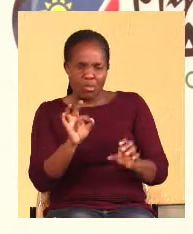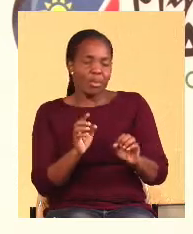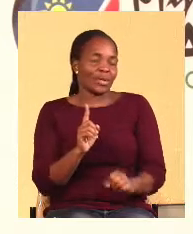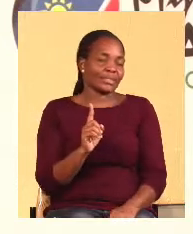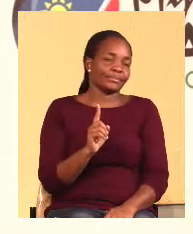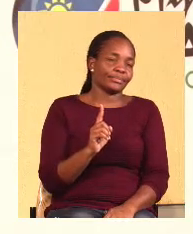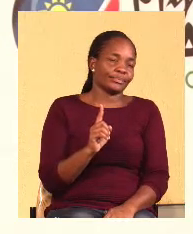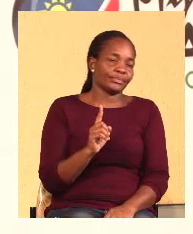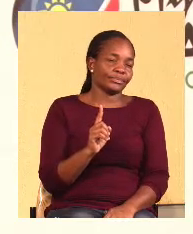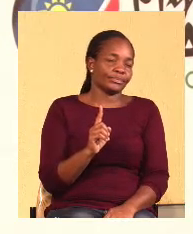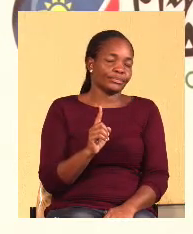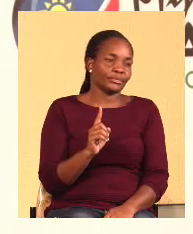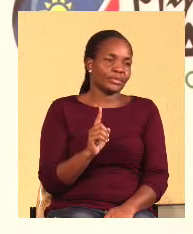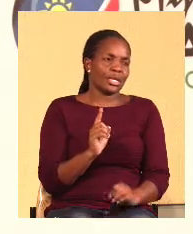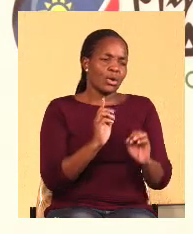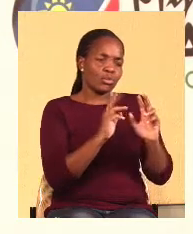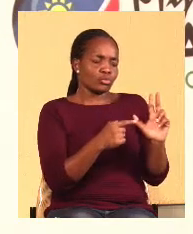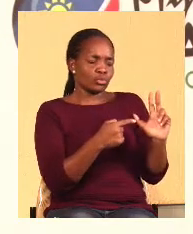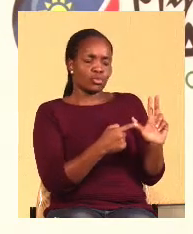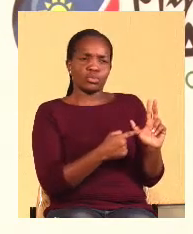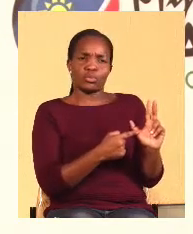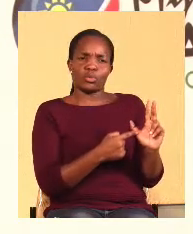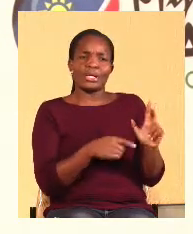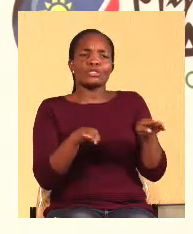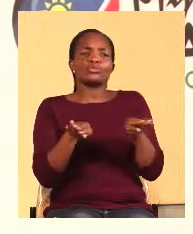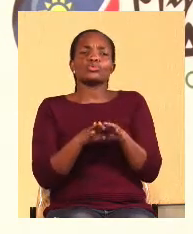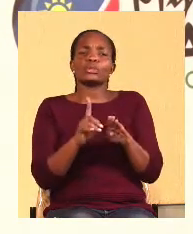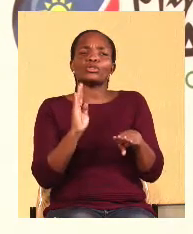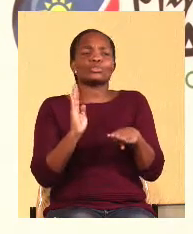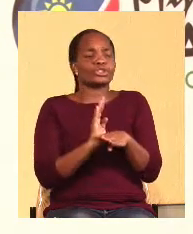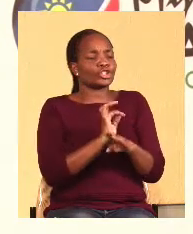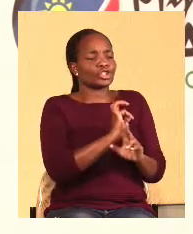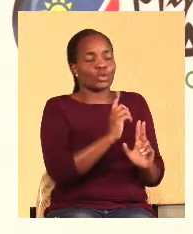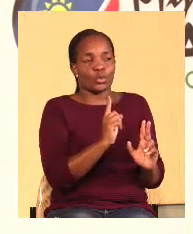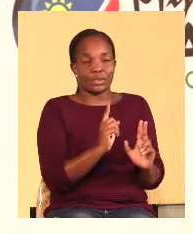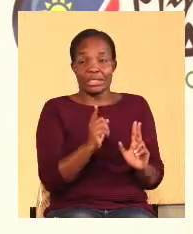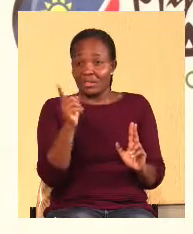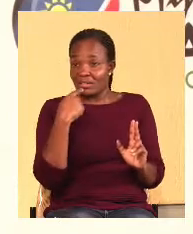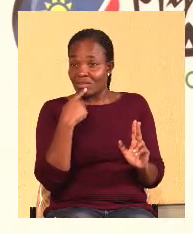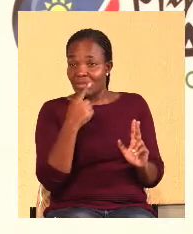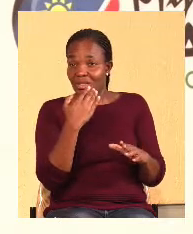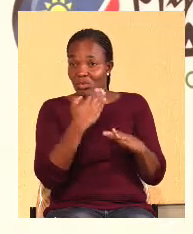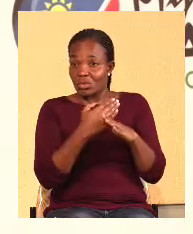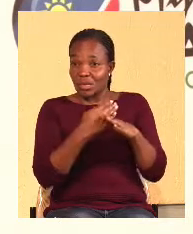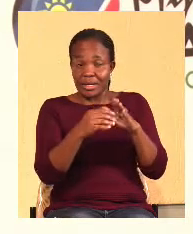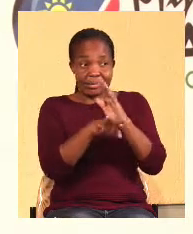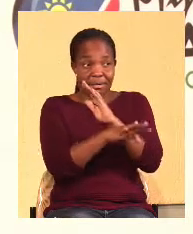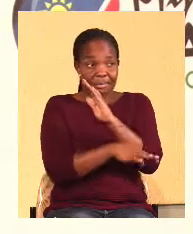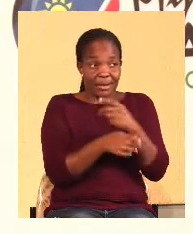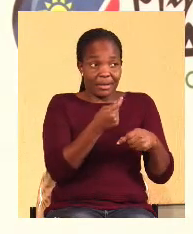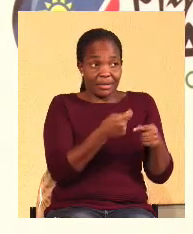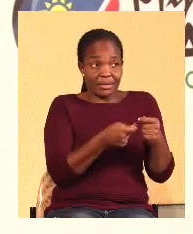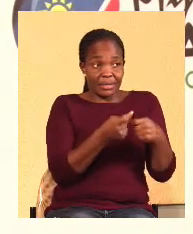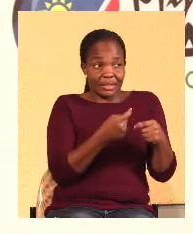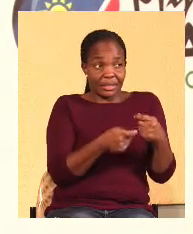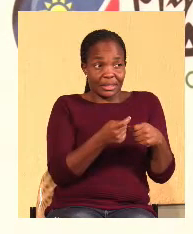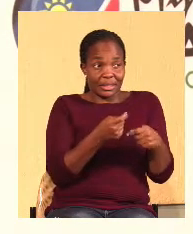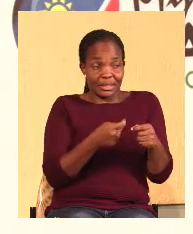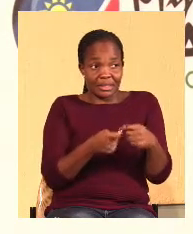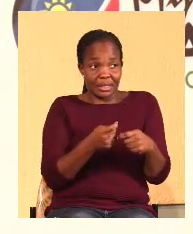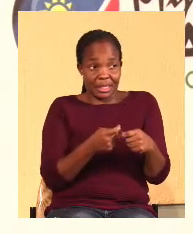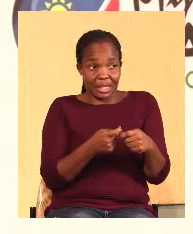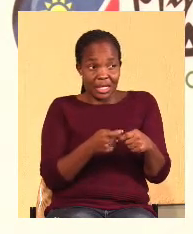that person intend to do. For example, as we have pointed out, regarding the open markets and